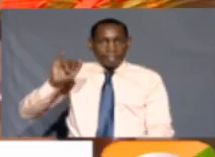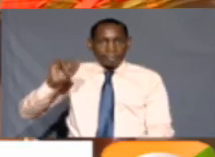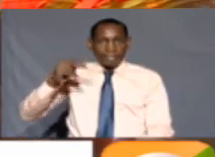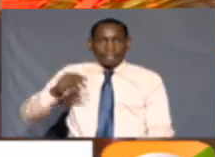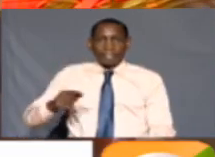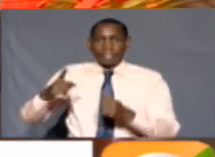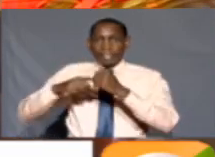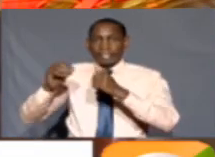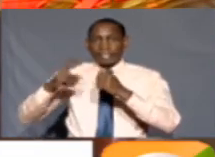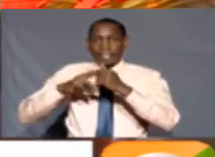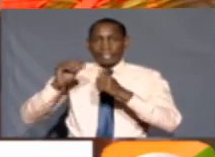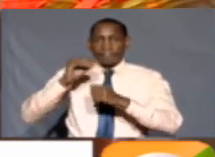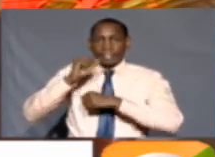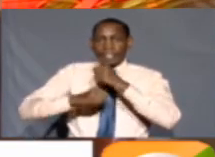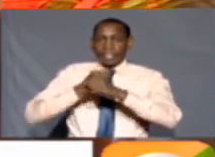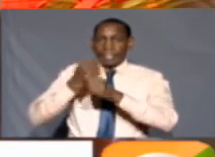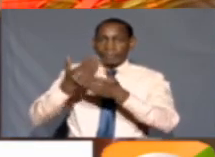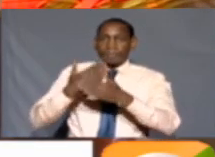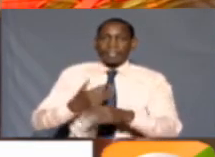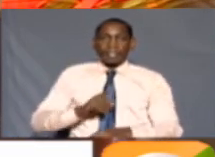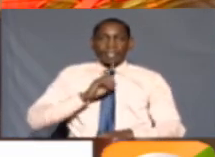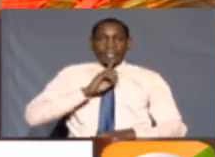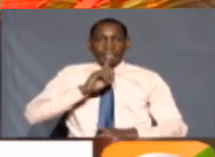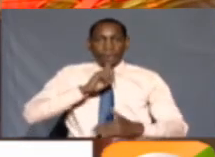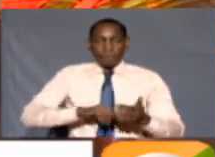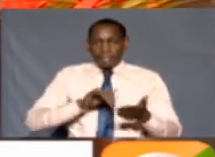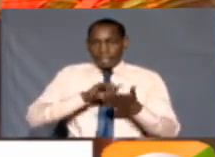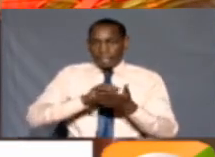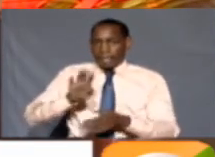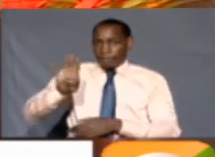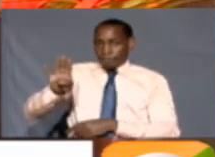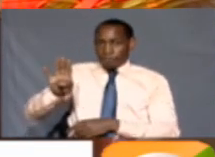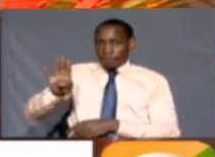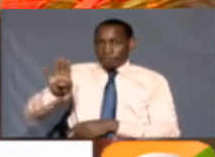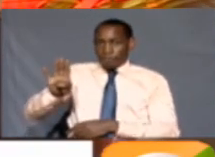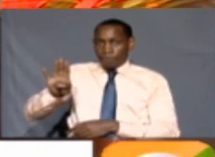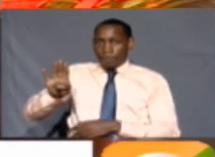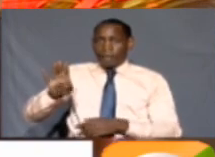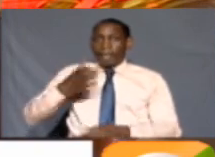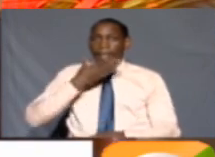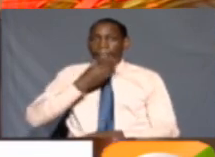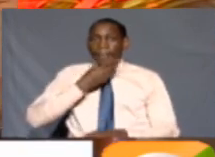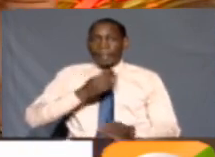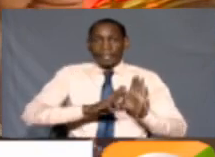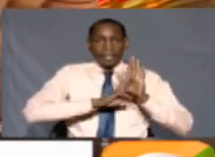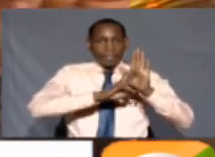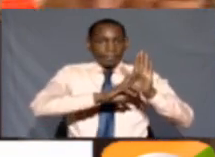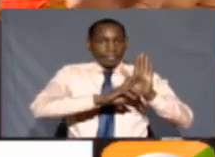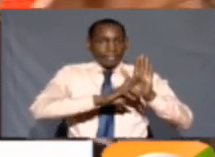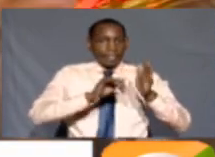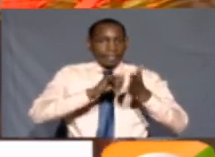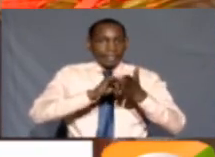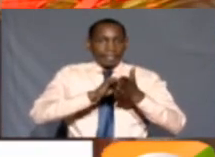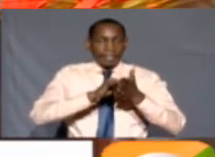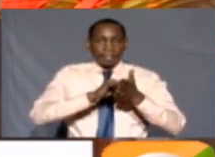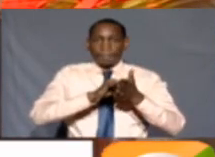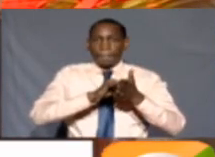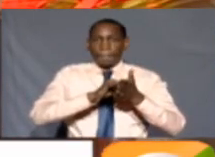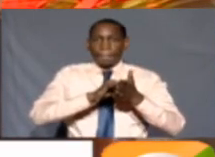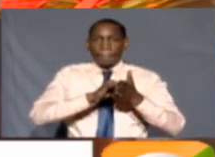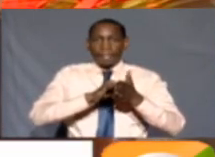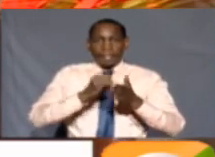ago. And I think what I would like to start by saying is that these four men represent, you know, that line